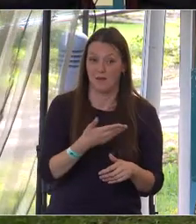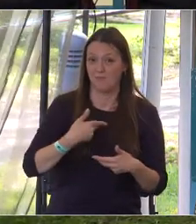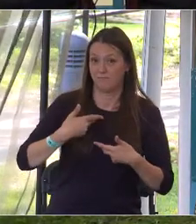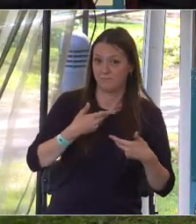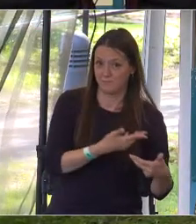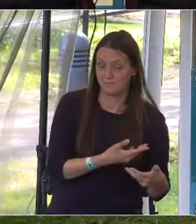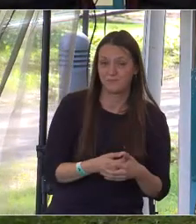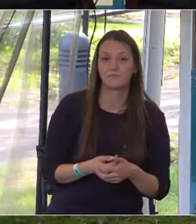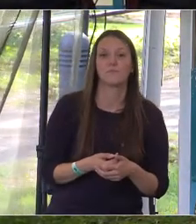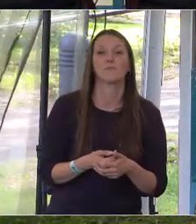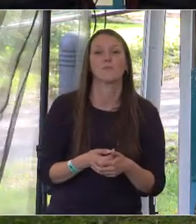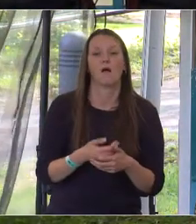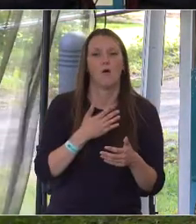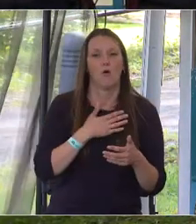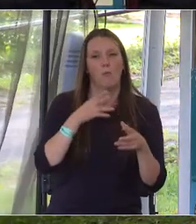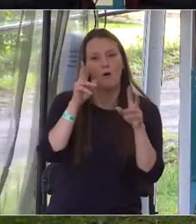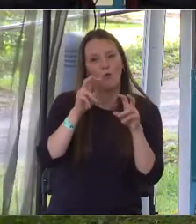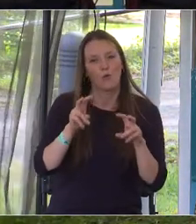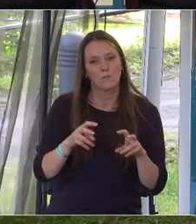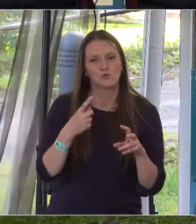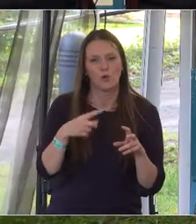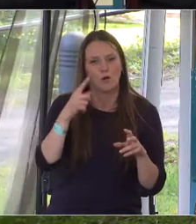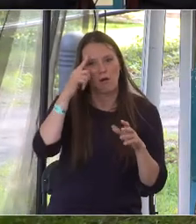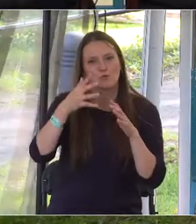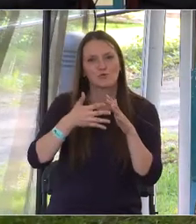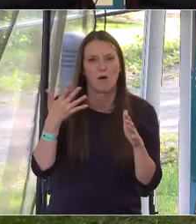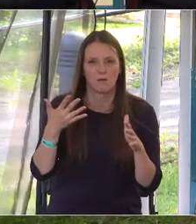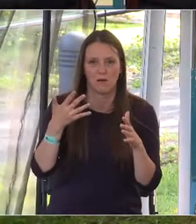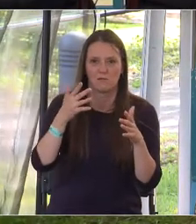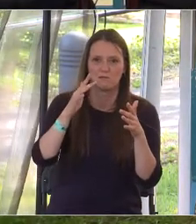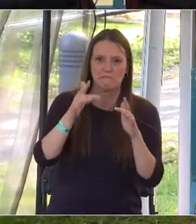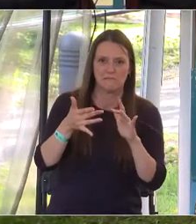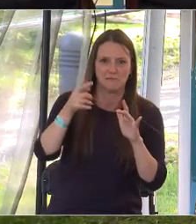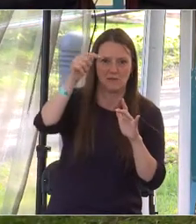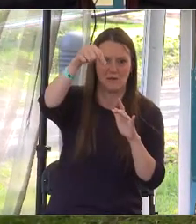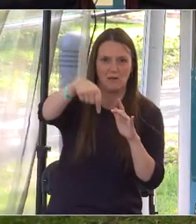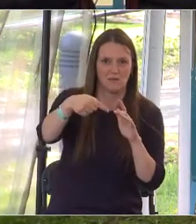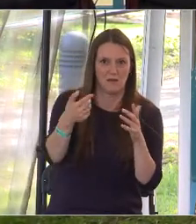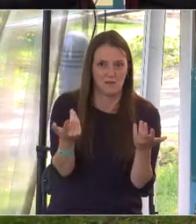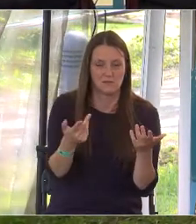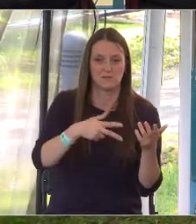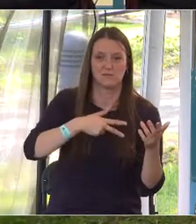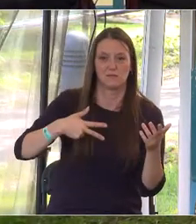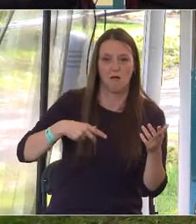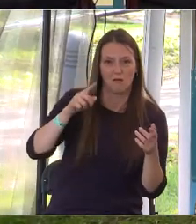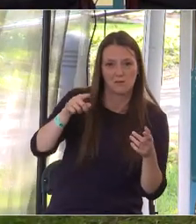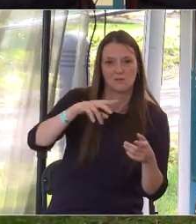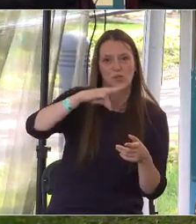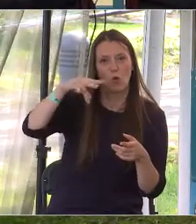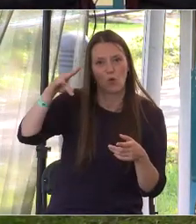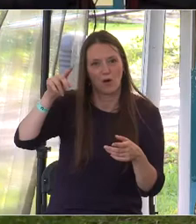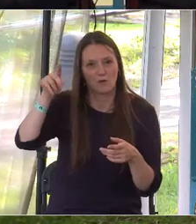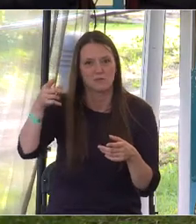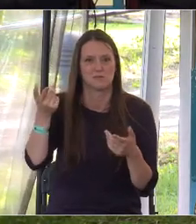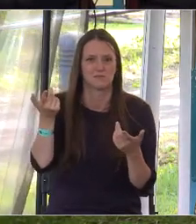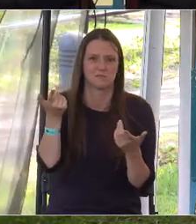research? Well, thank you. A lot of my research has to do with understanding the internet. And in 2017, the internet more and more continues to understand whether this